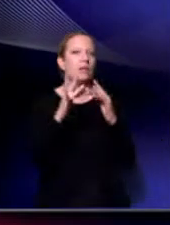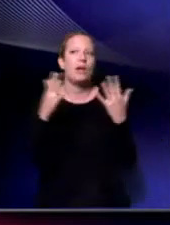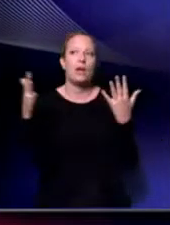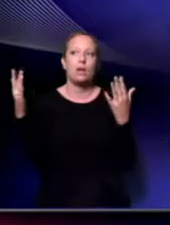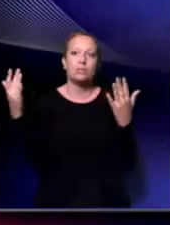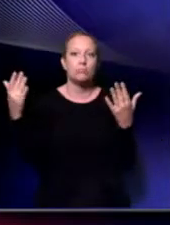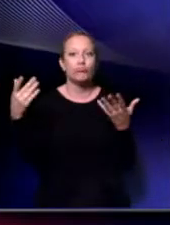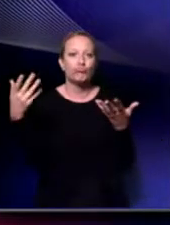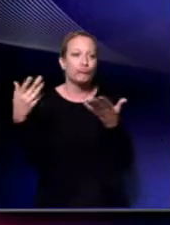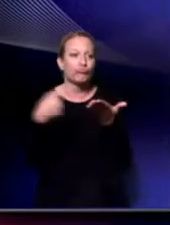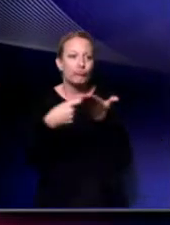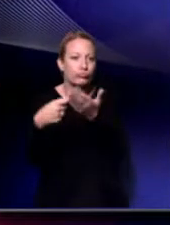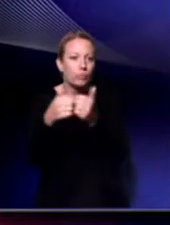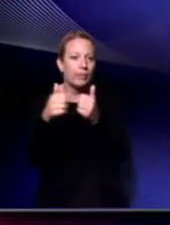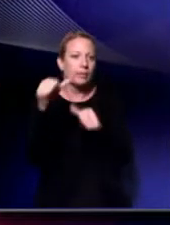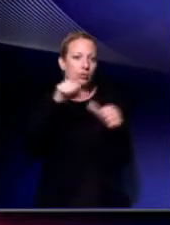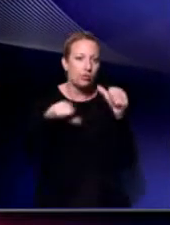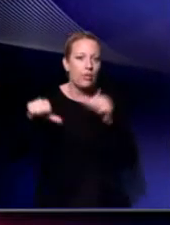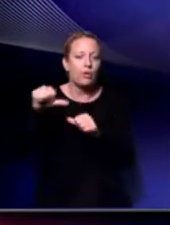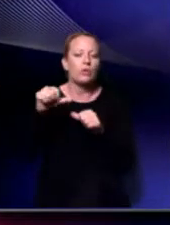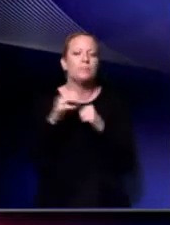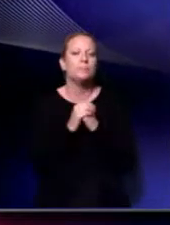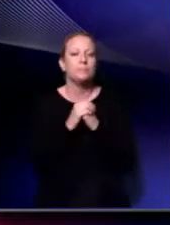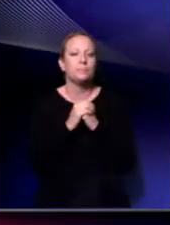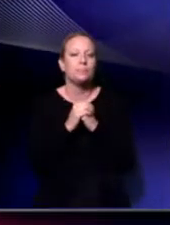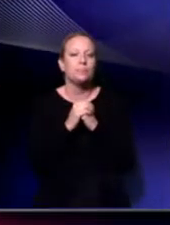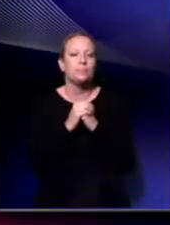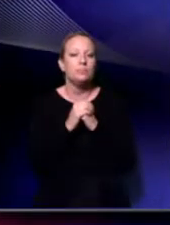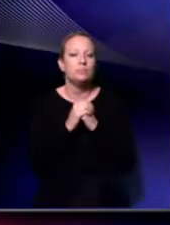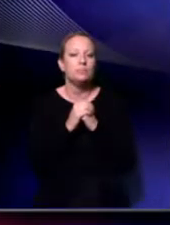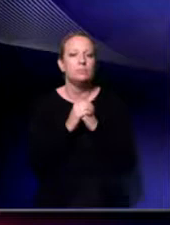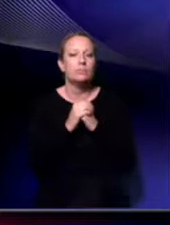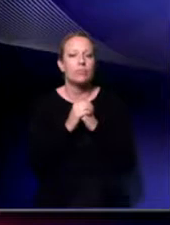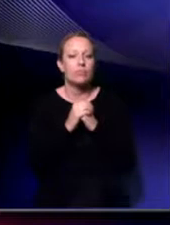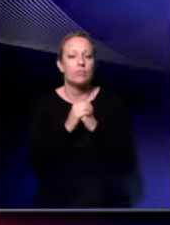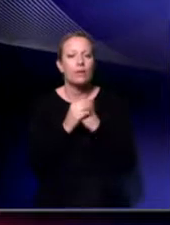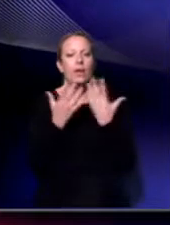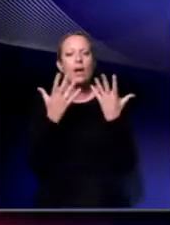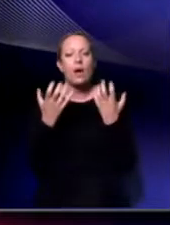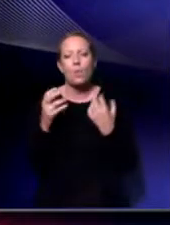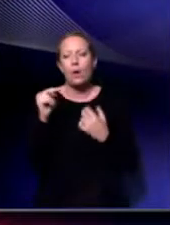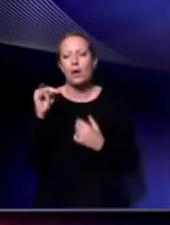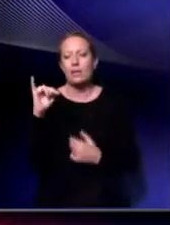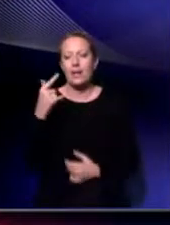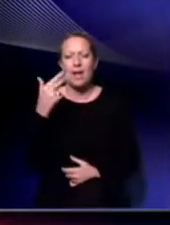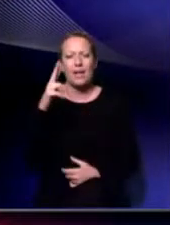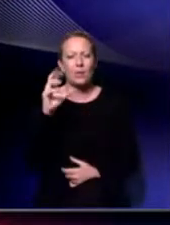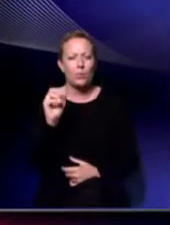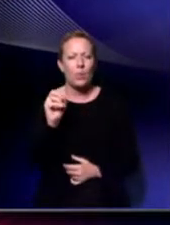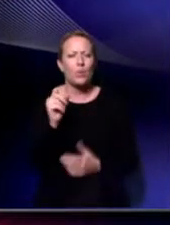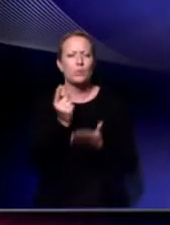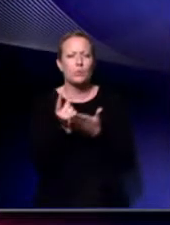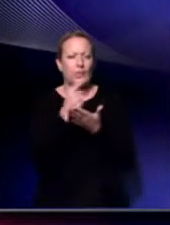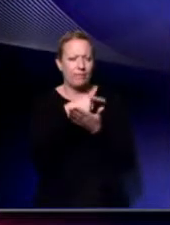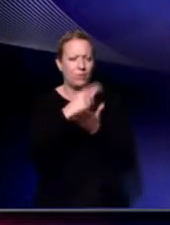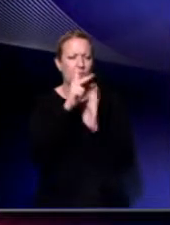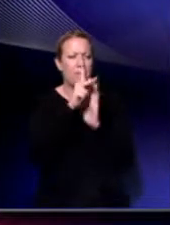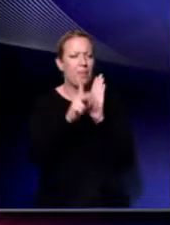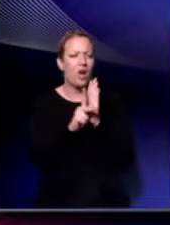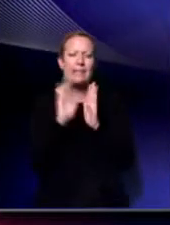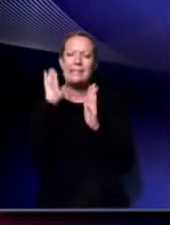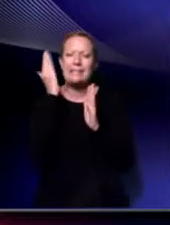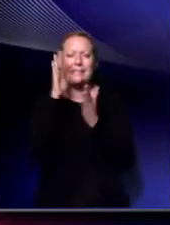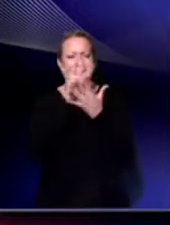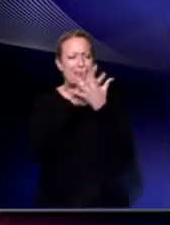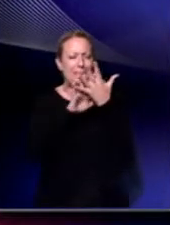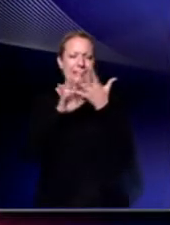One, to review our policies. I thought the policies were a little convoluted and could be